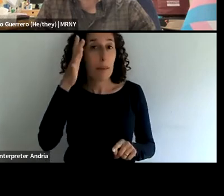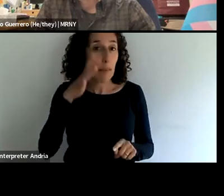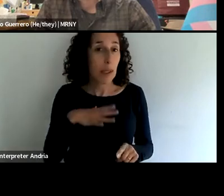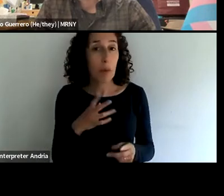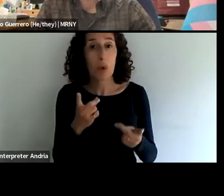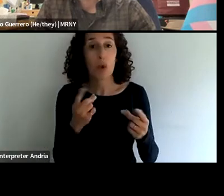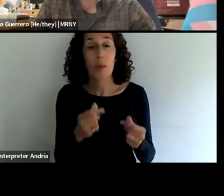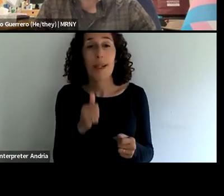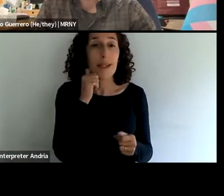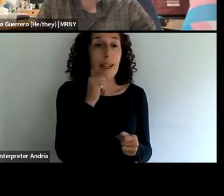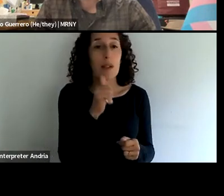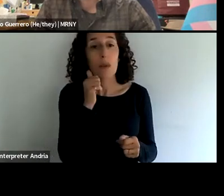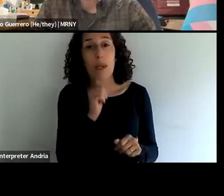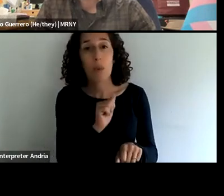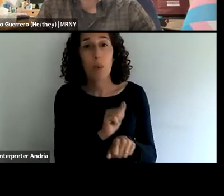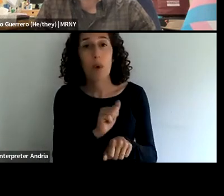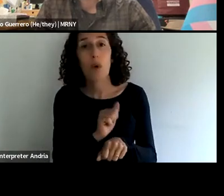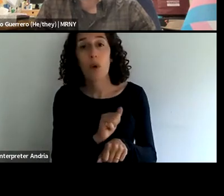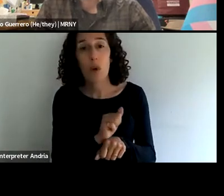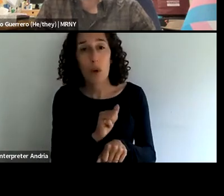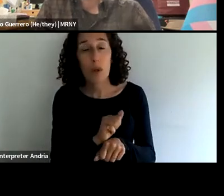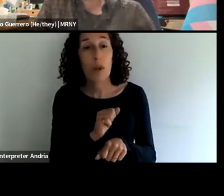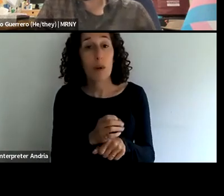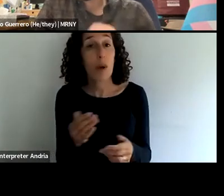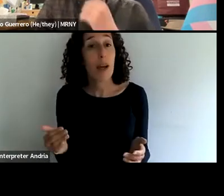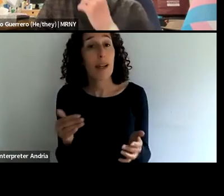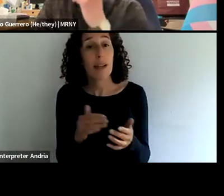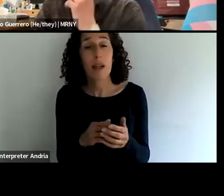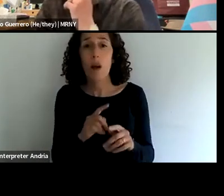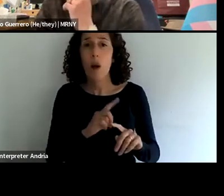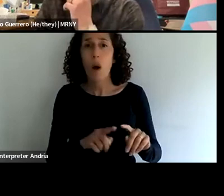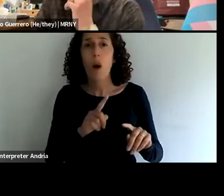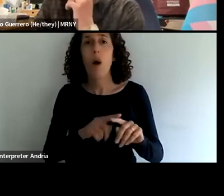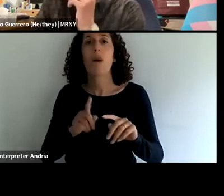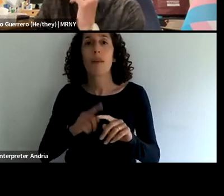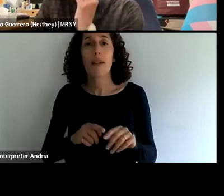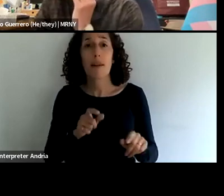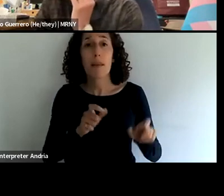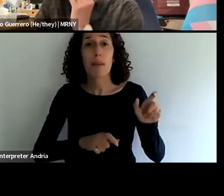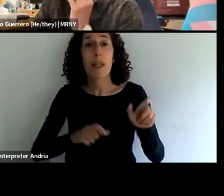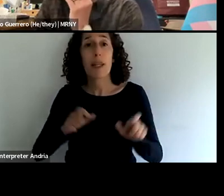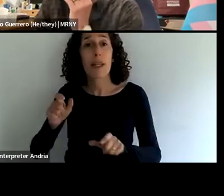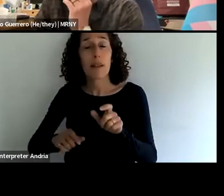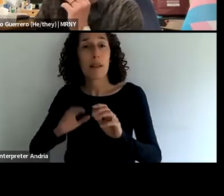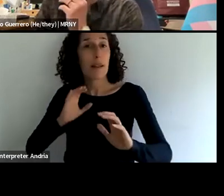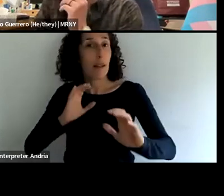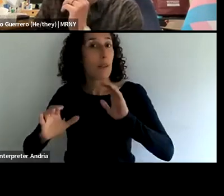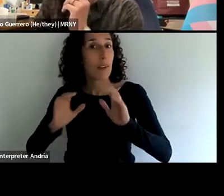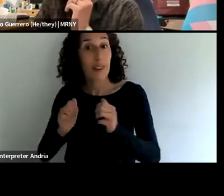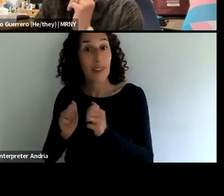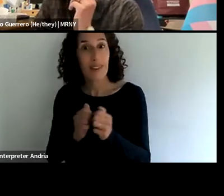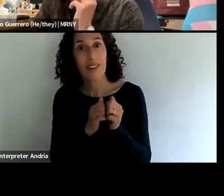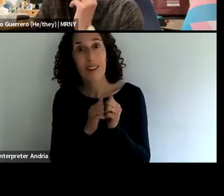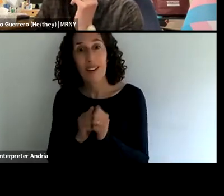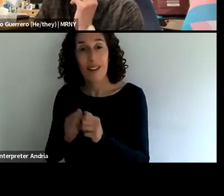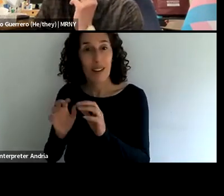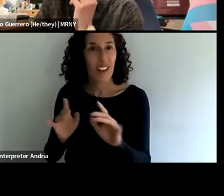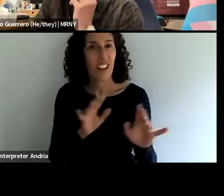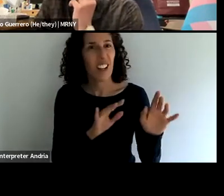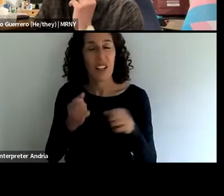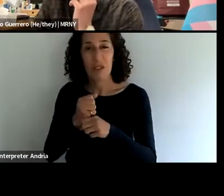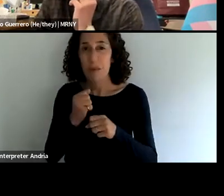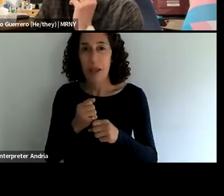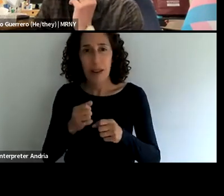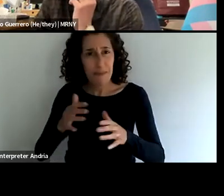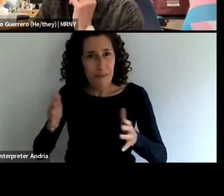action and so on. And just again, all of these people kind of being in conversation with each other to make enormous change. You